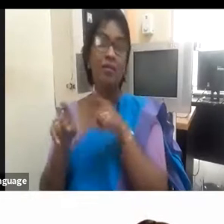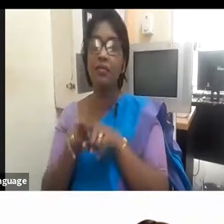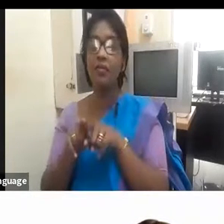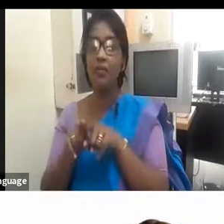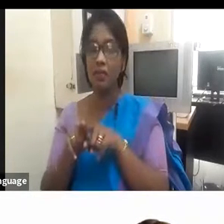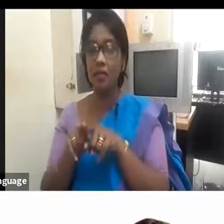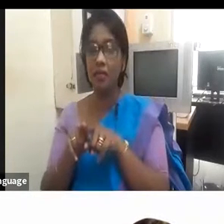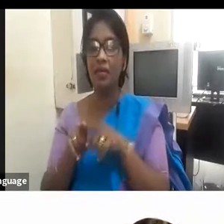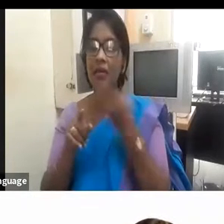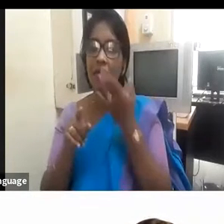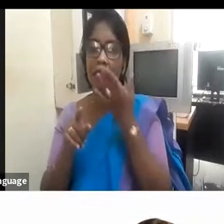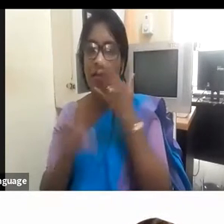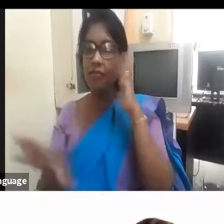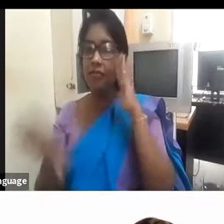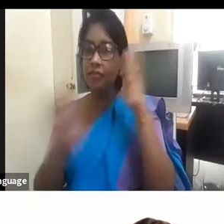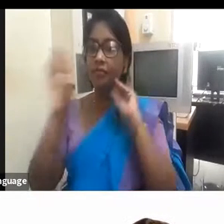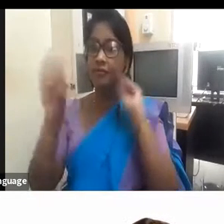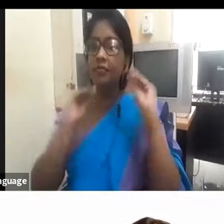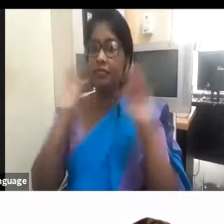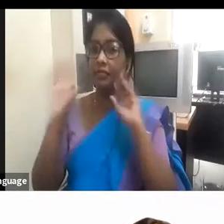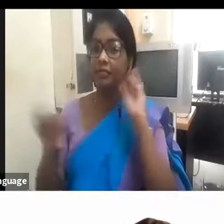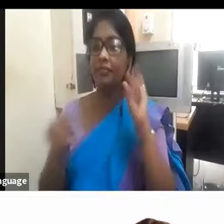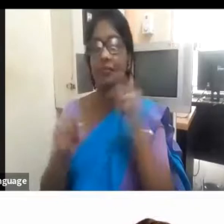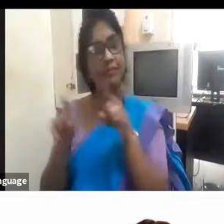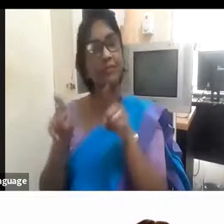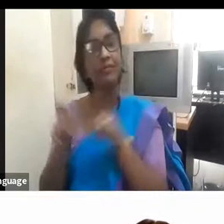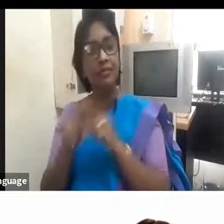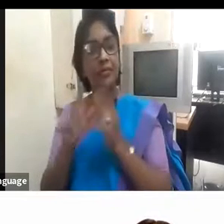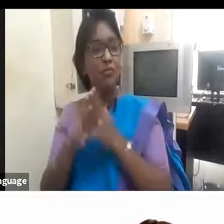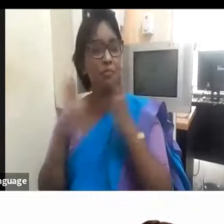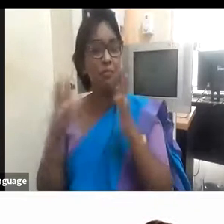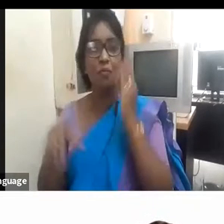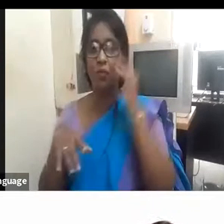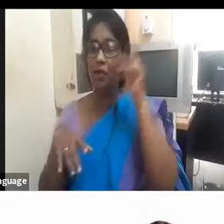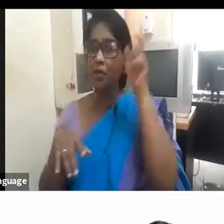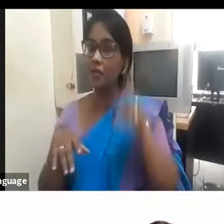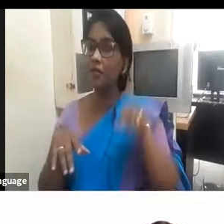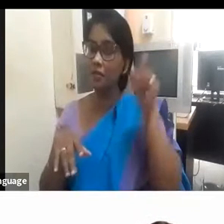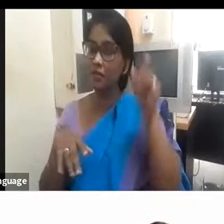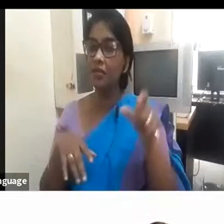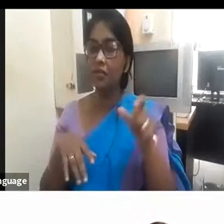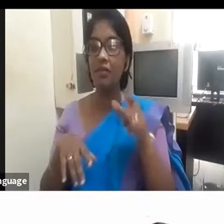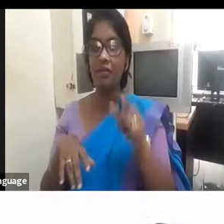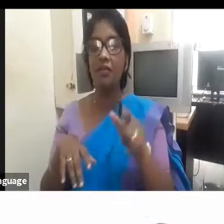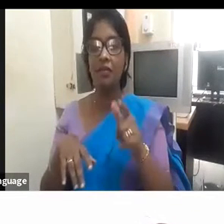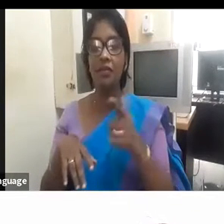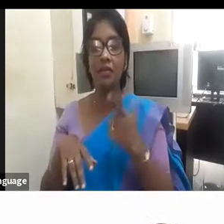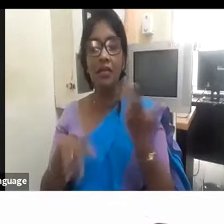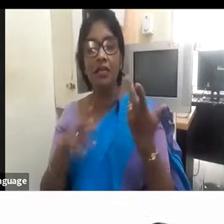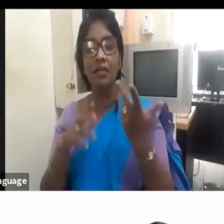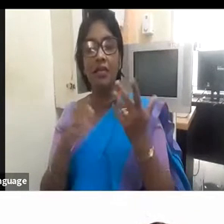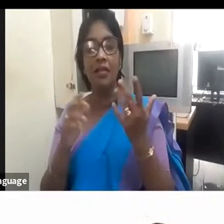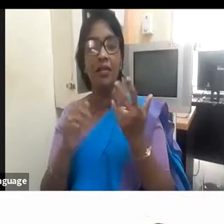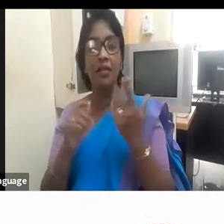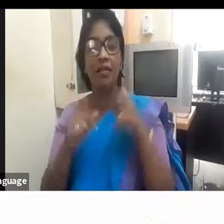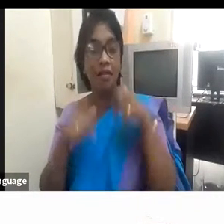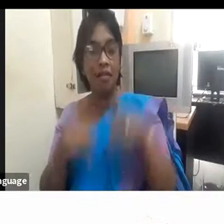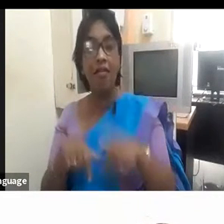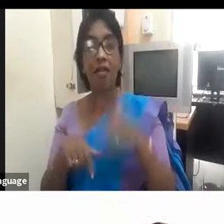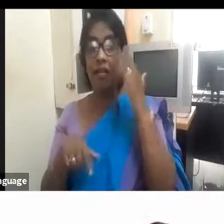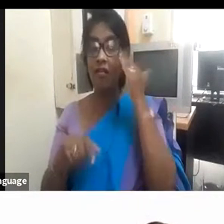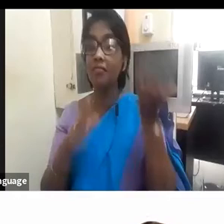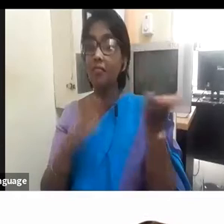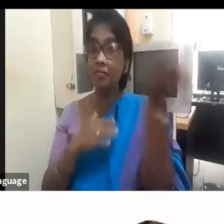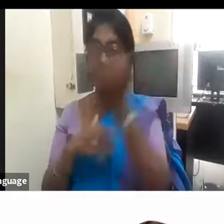get more female talent into the pipeline, you need others engaged and